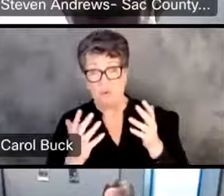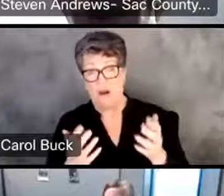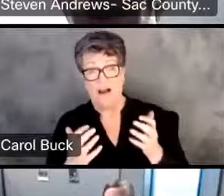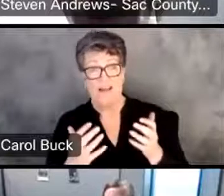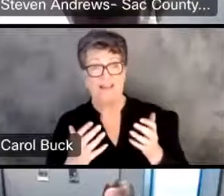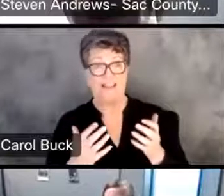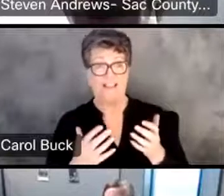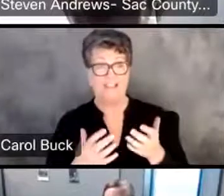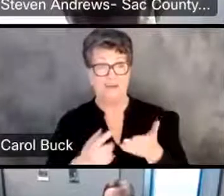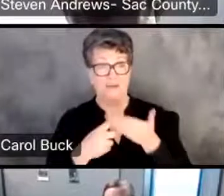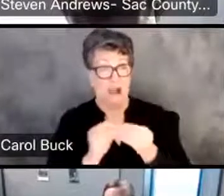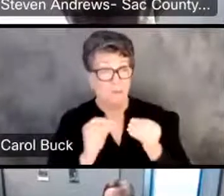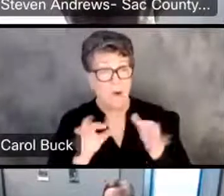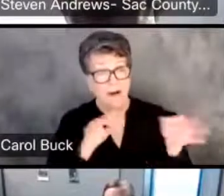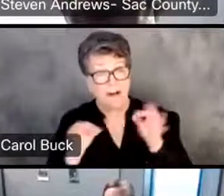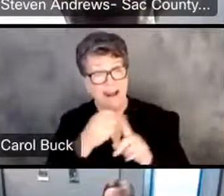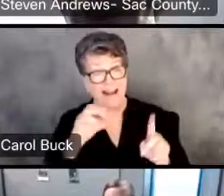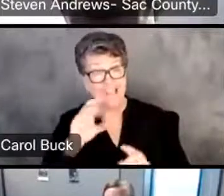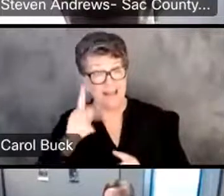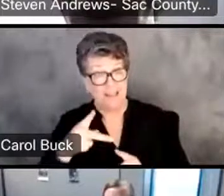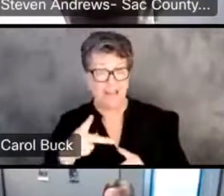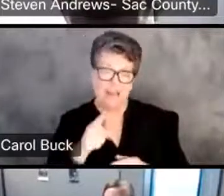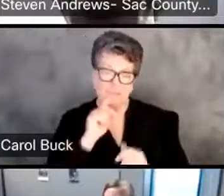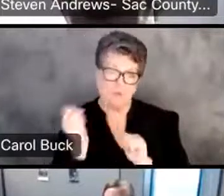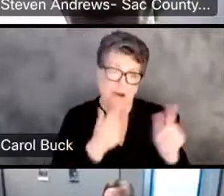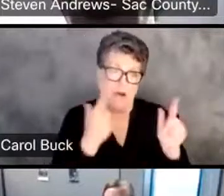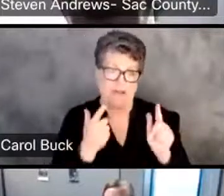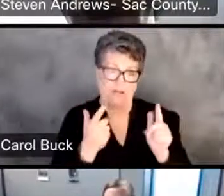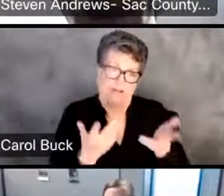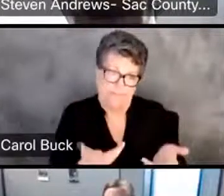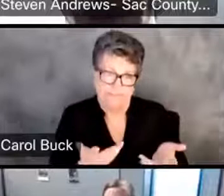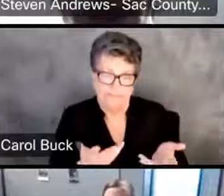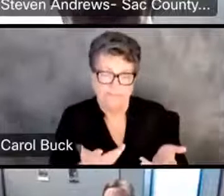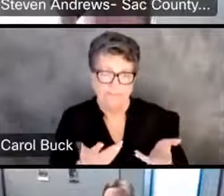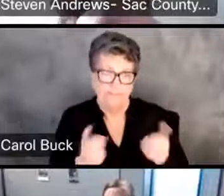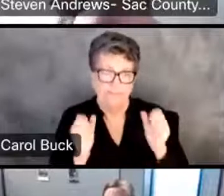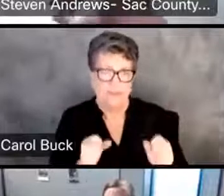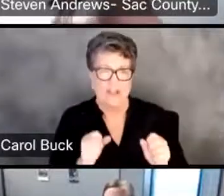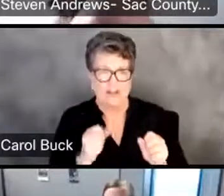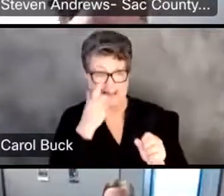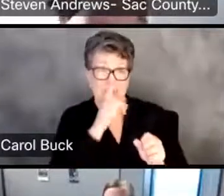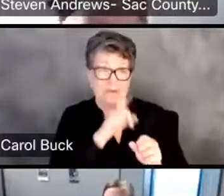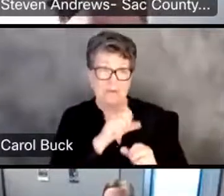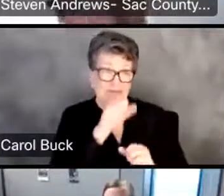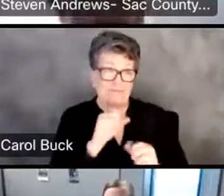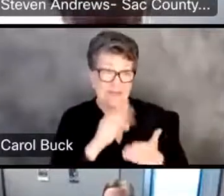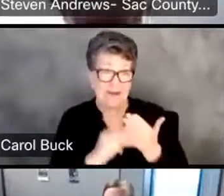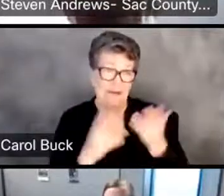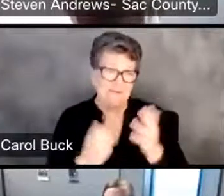talk more about SDP, which I'm sure we all could do. just because we really like the program.